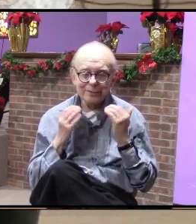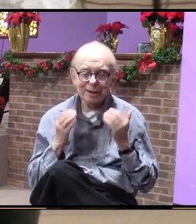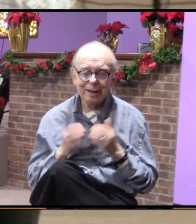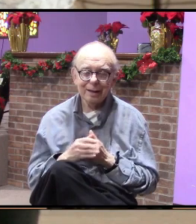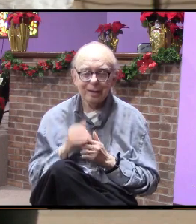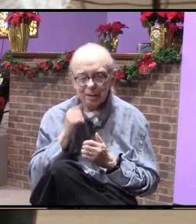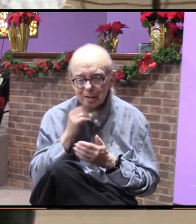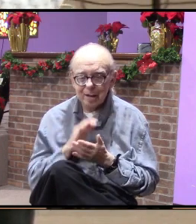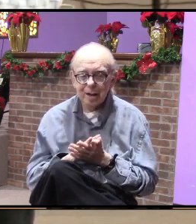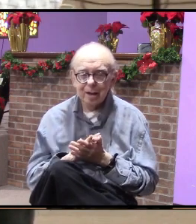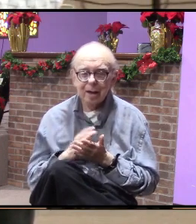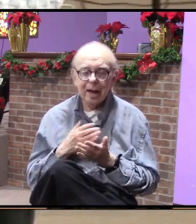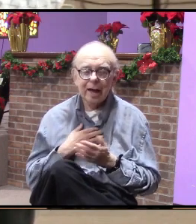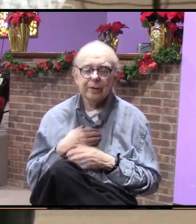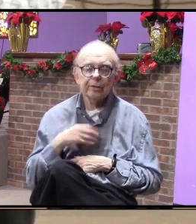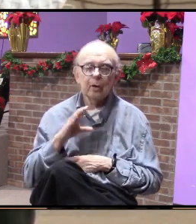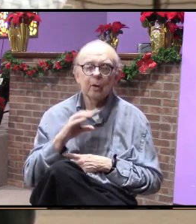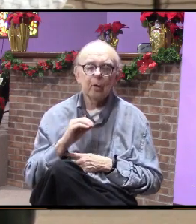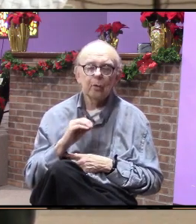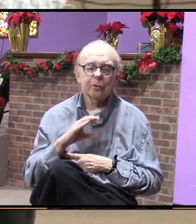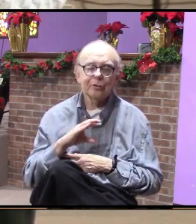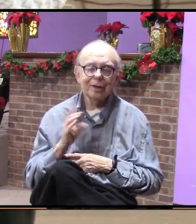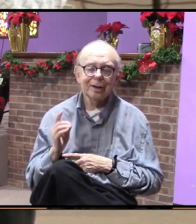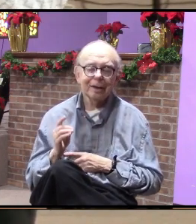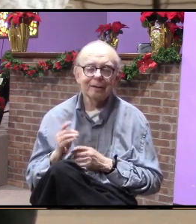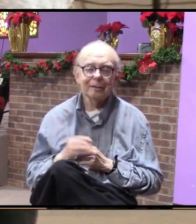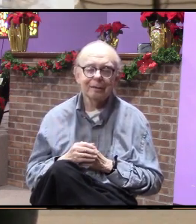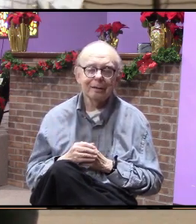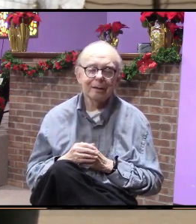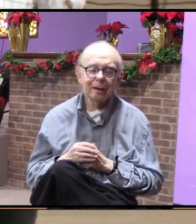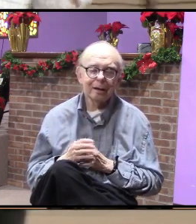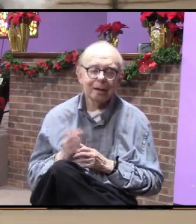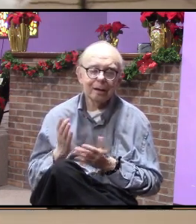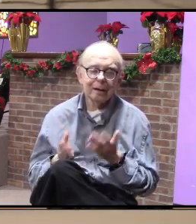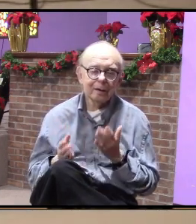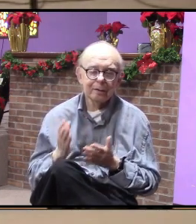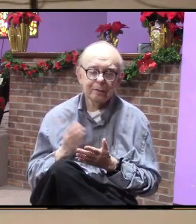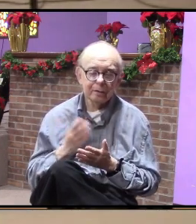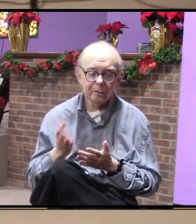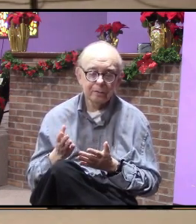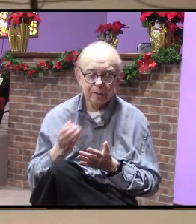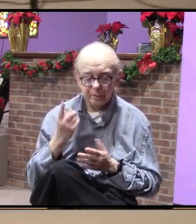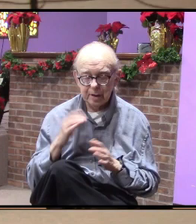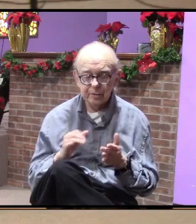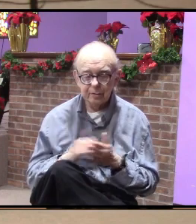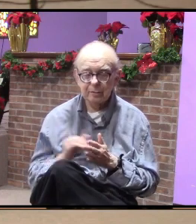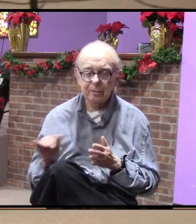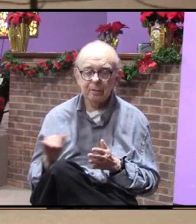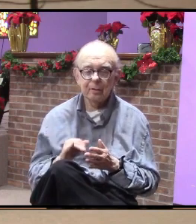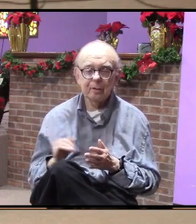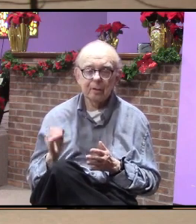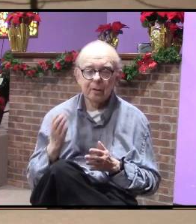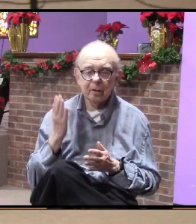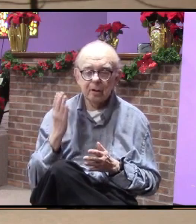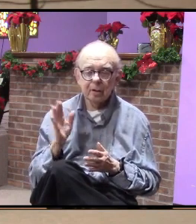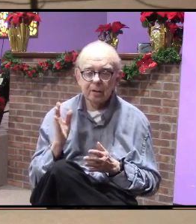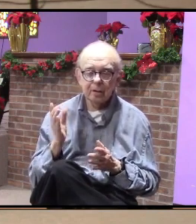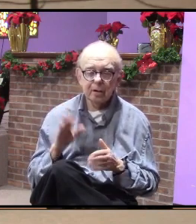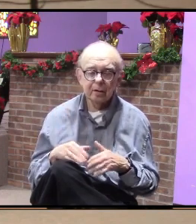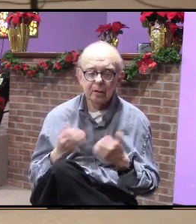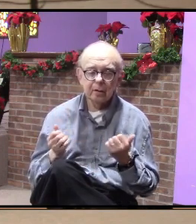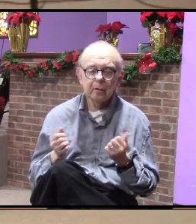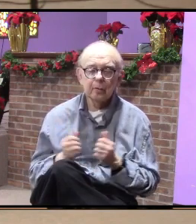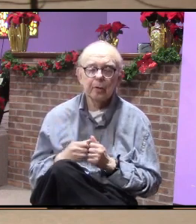My wife has OCD, okay? And maybe some of the rest of you do too. And if you've never lived with a person